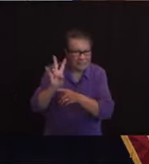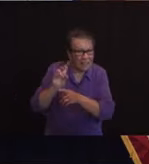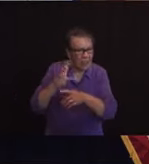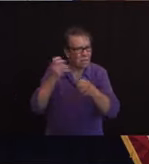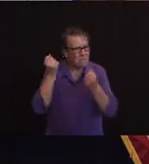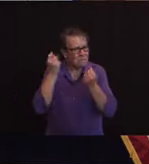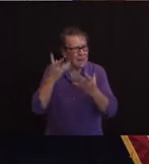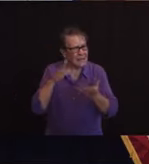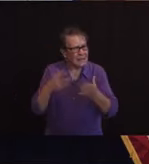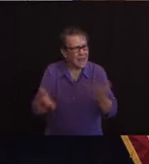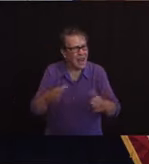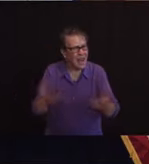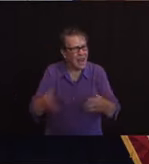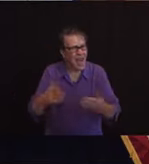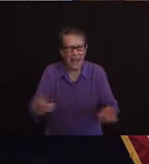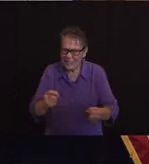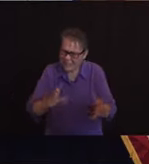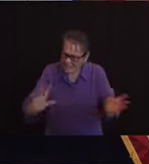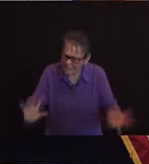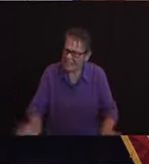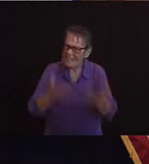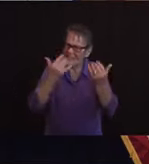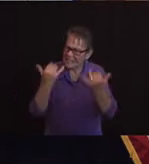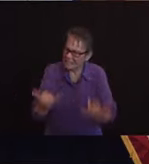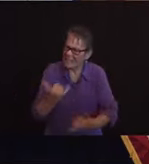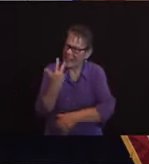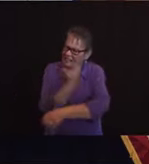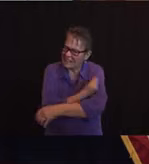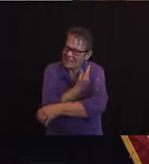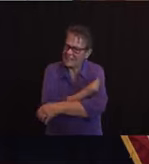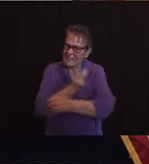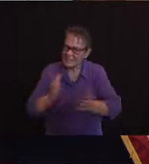get at least 1 dose of vaccine